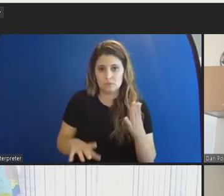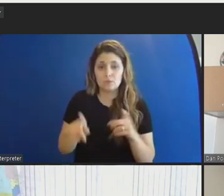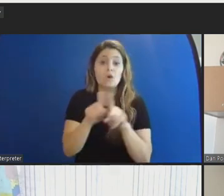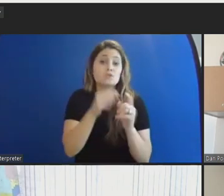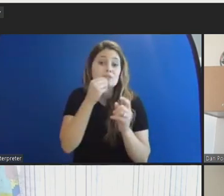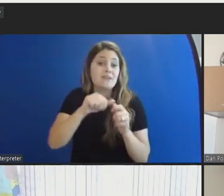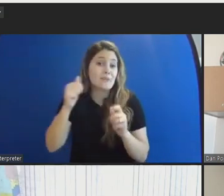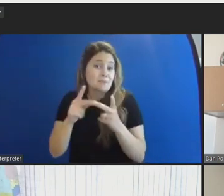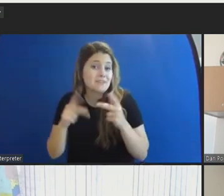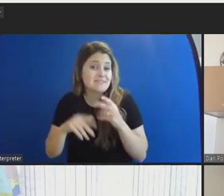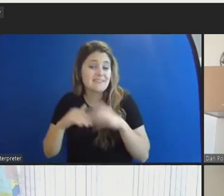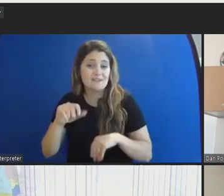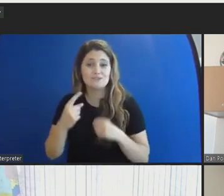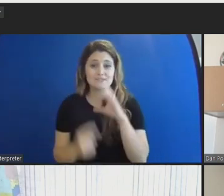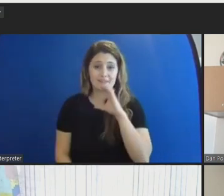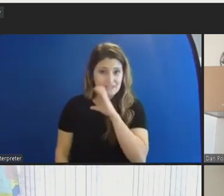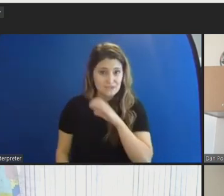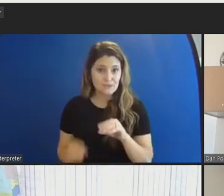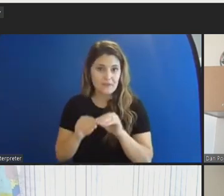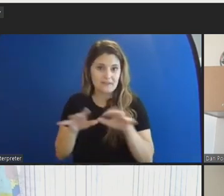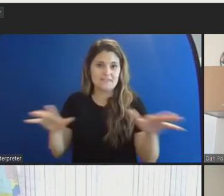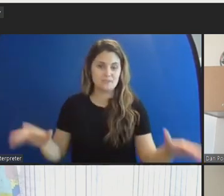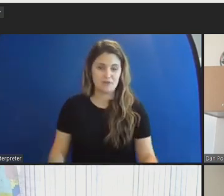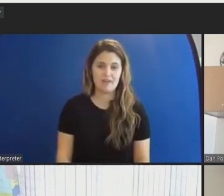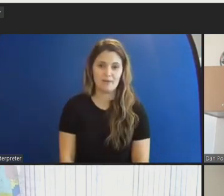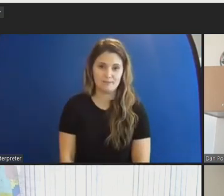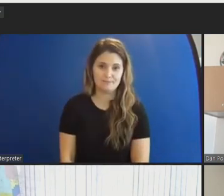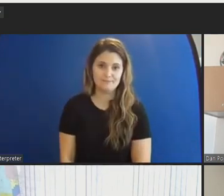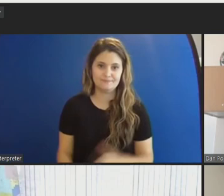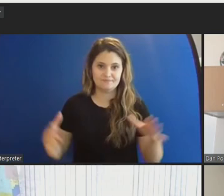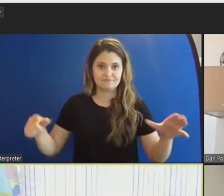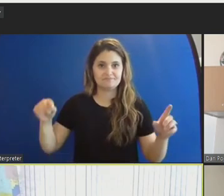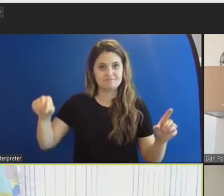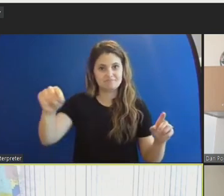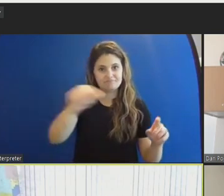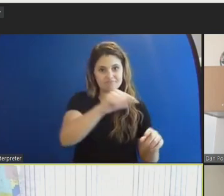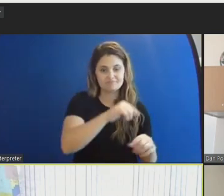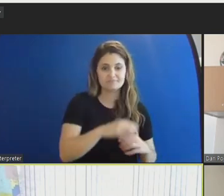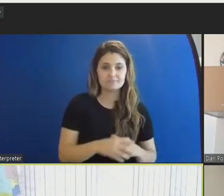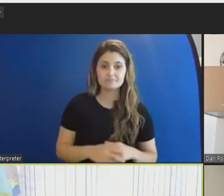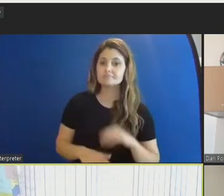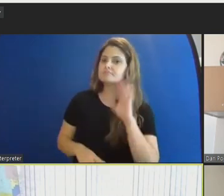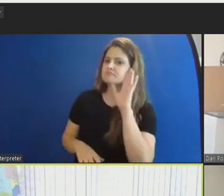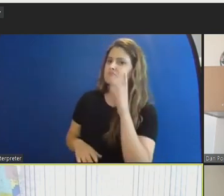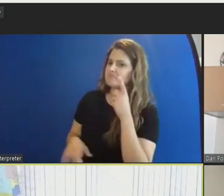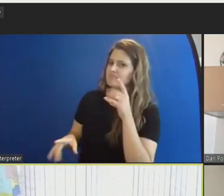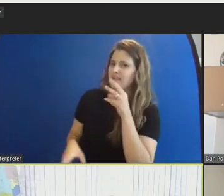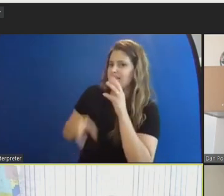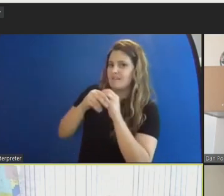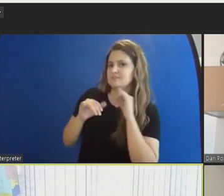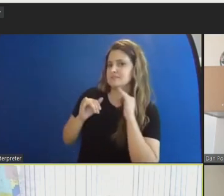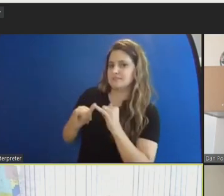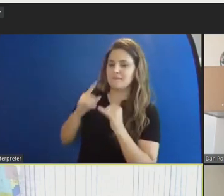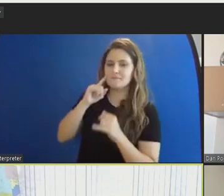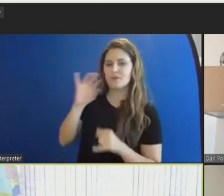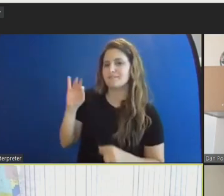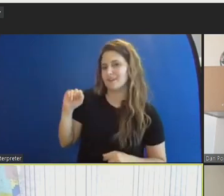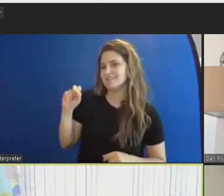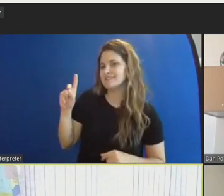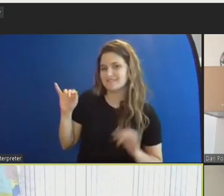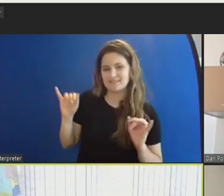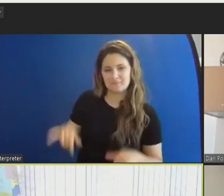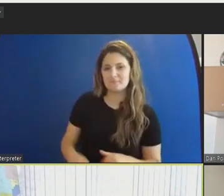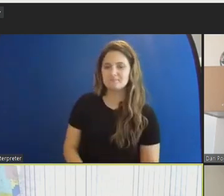besides just the cafeteria so that we can spread out. And Casey, I would just say similarly for friendship.